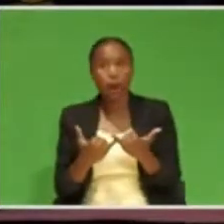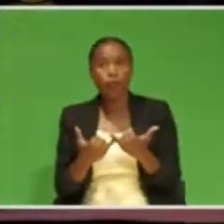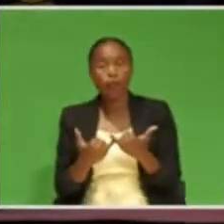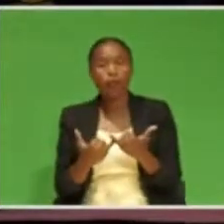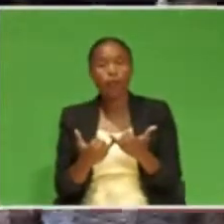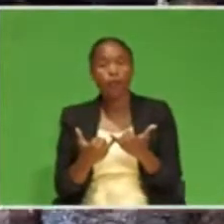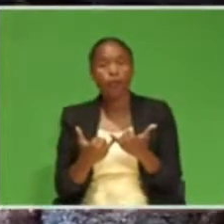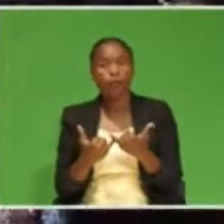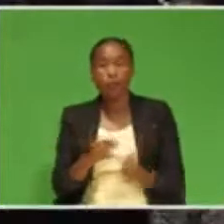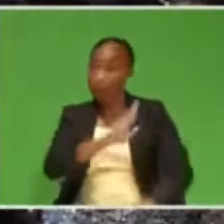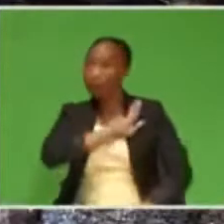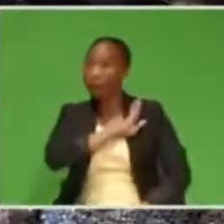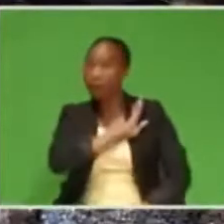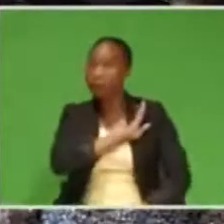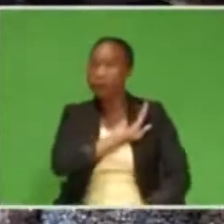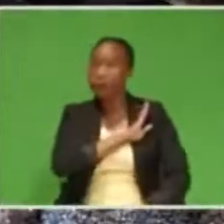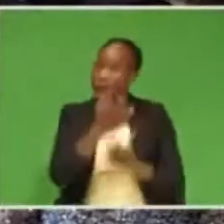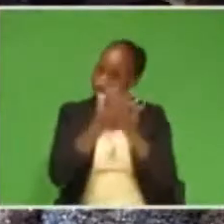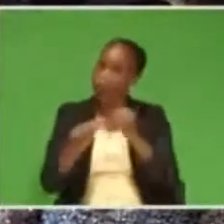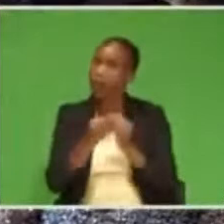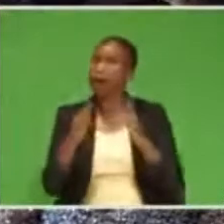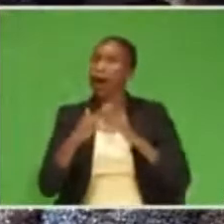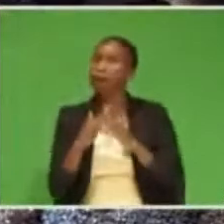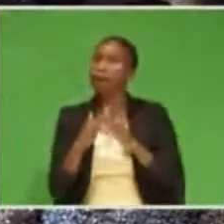Sergeant and arms, leave the house.